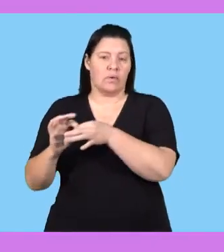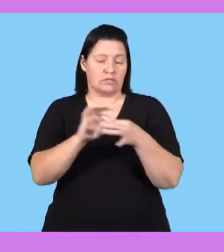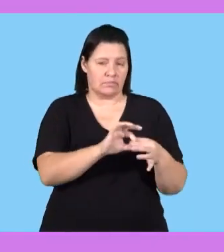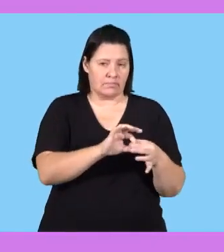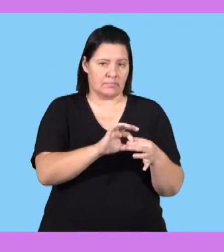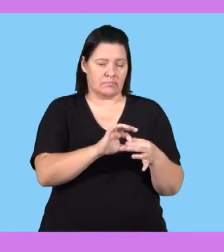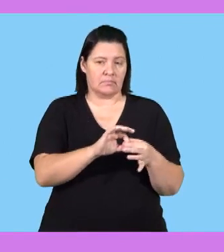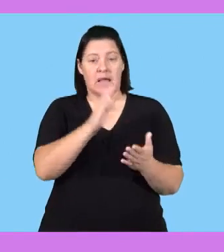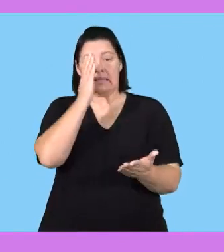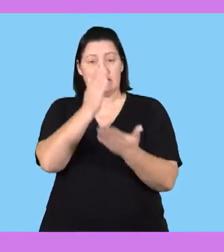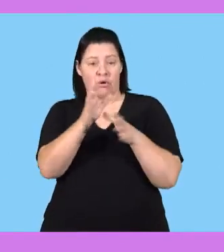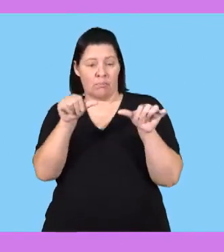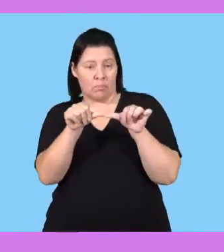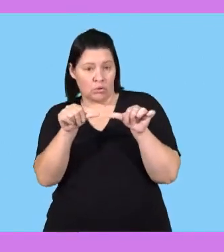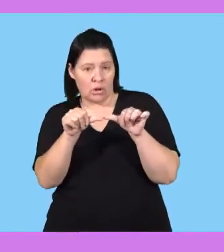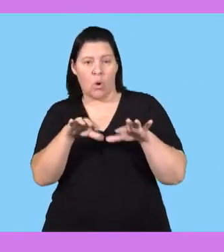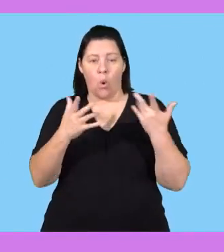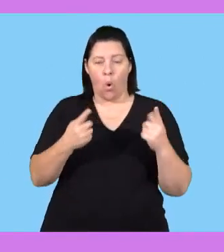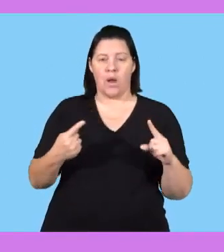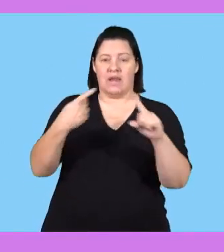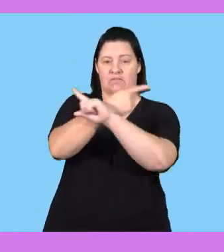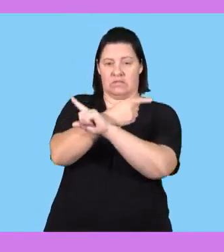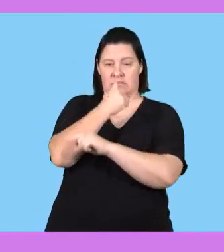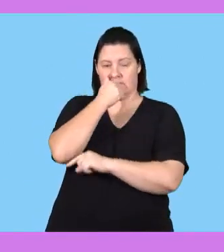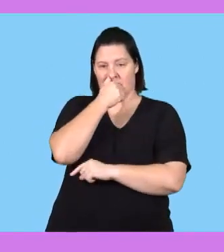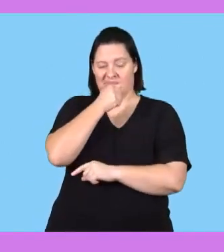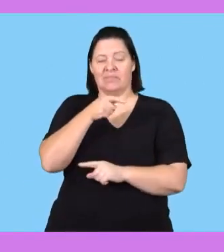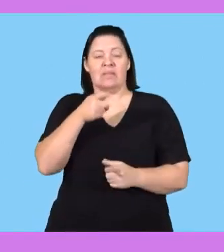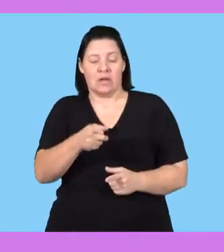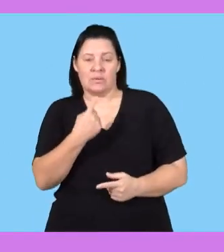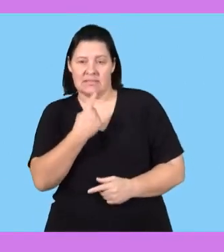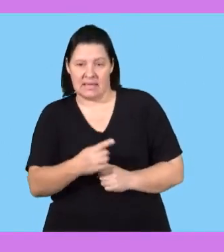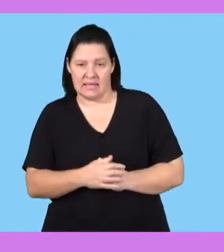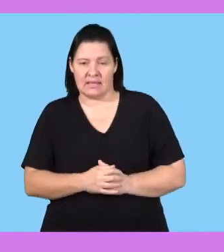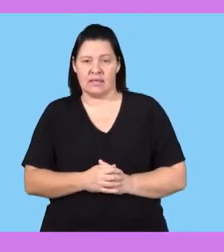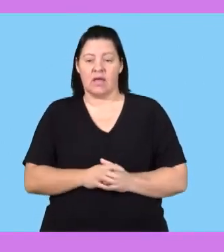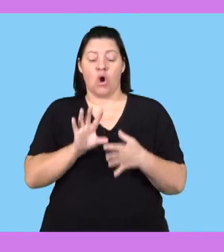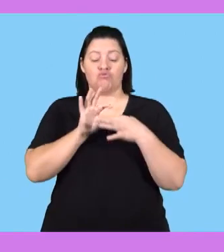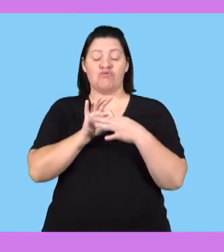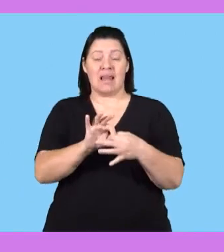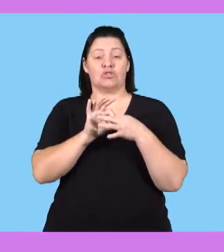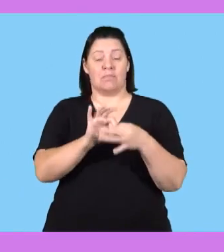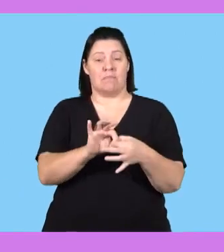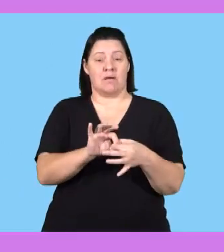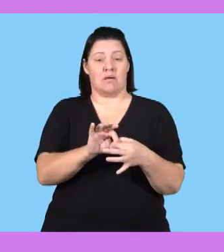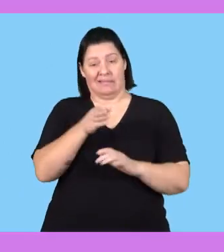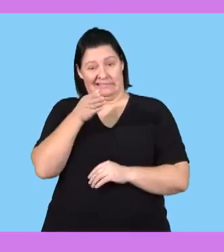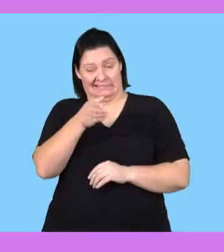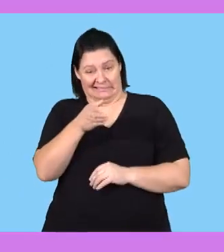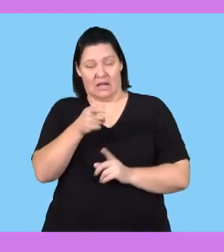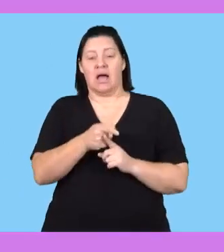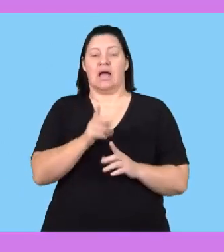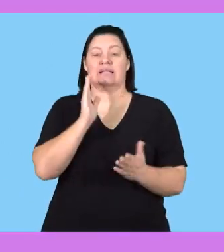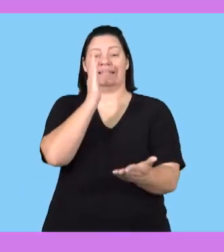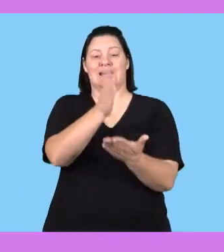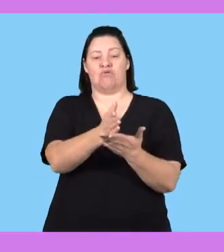the relationship directly proportional or inversely proportional? Then we say the relationship,